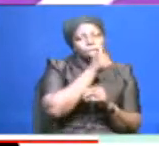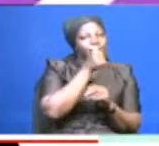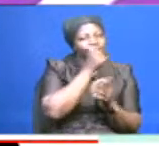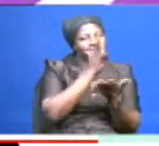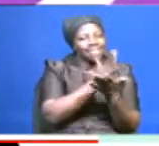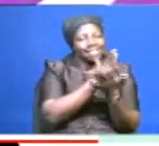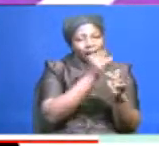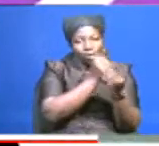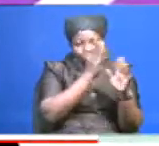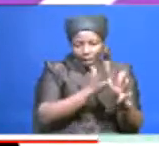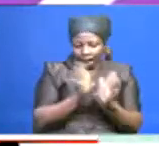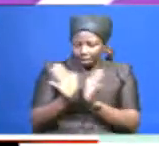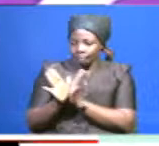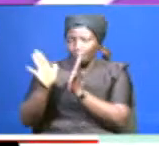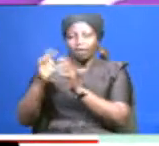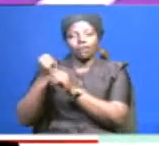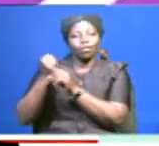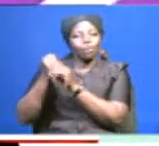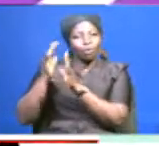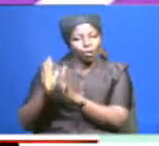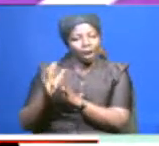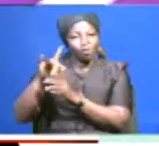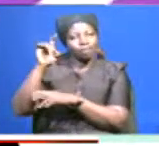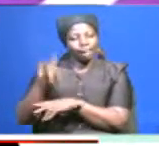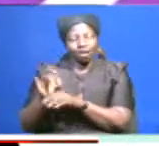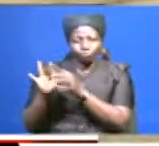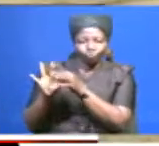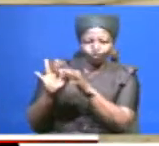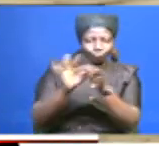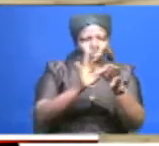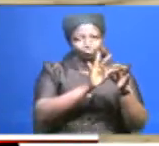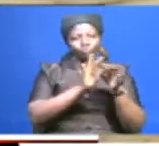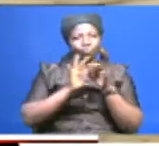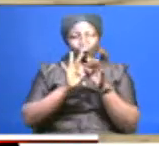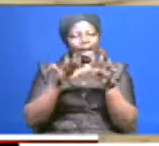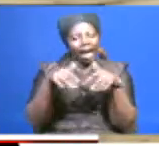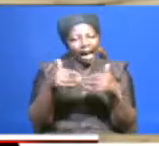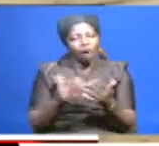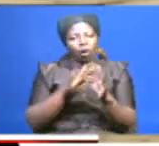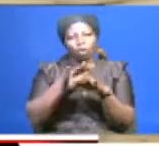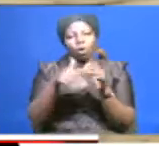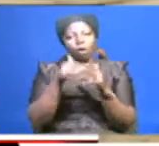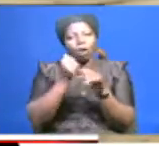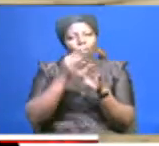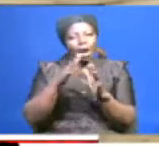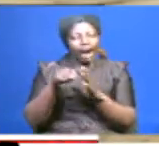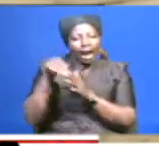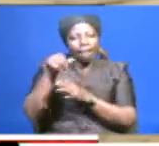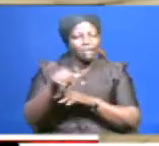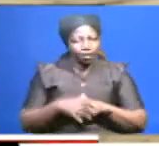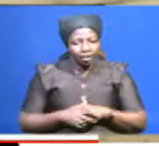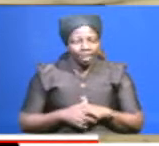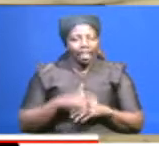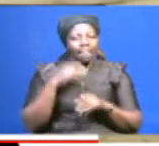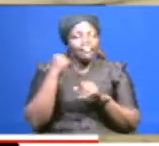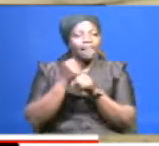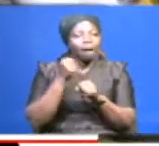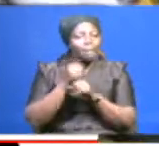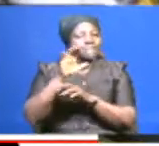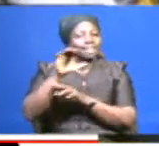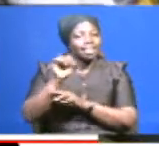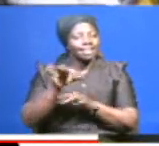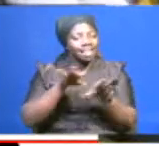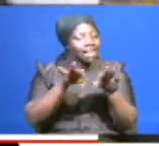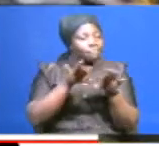harmonize how we treat all our workers. Labor Cabinet Secretary Florence Bore explained that under the new